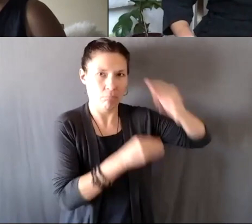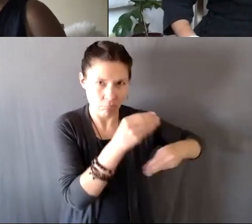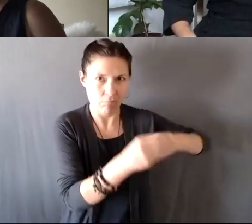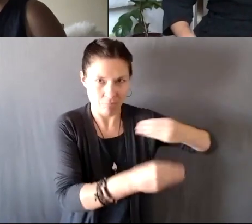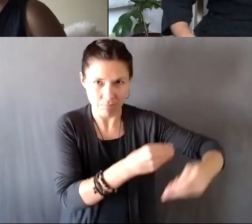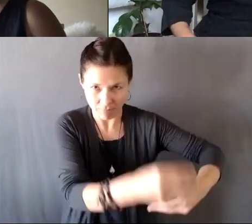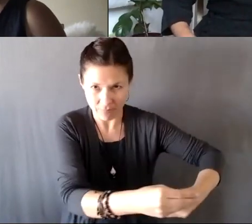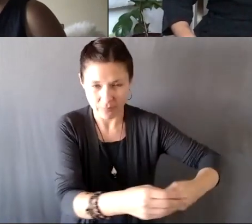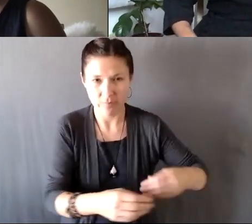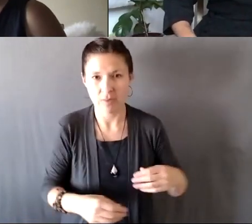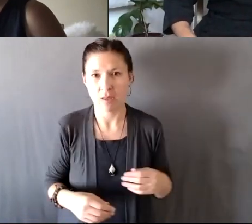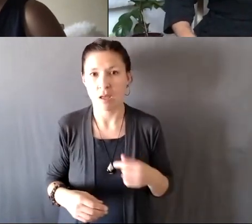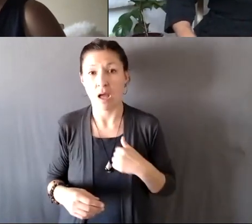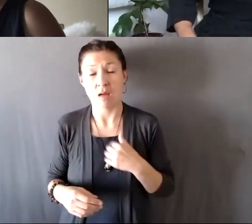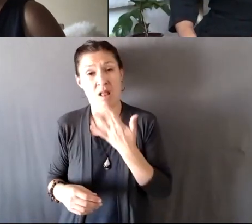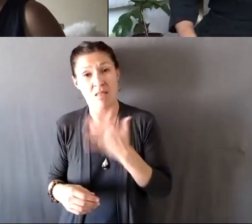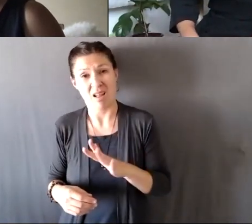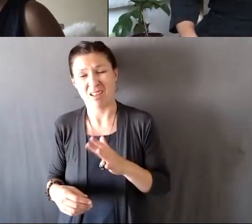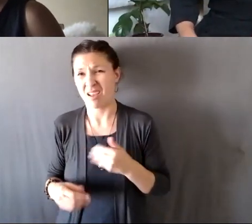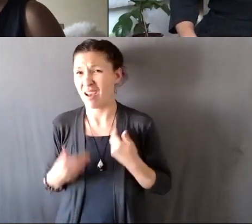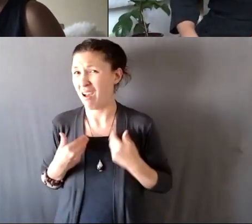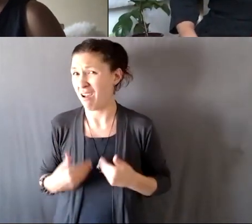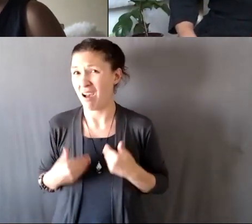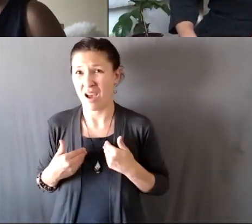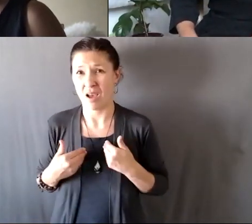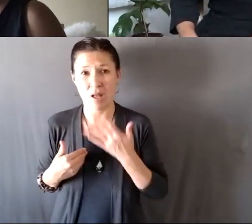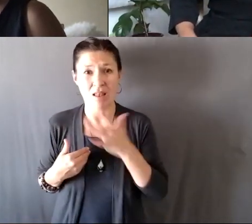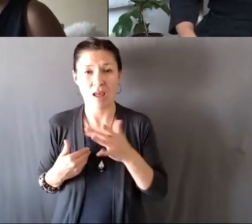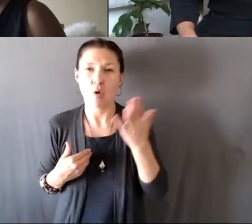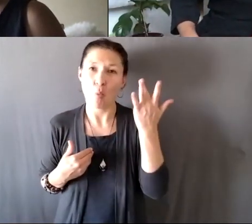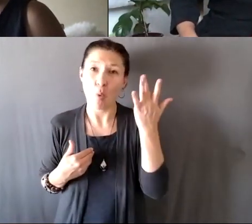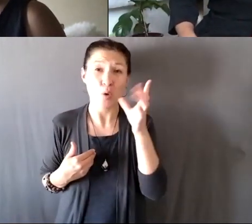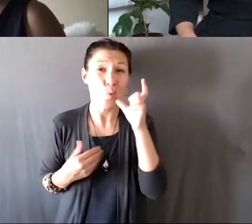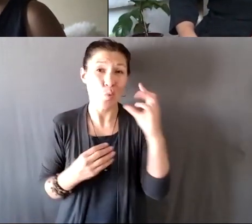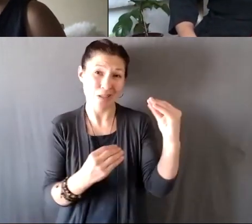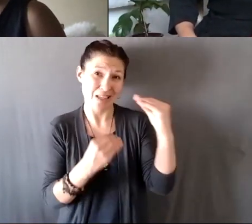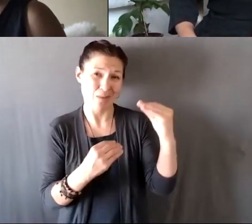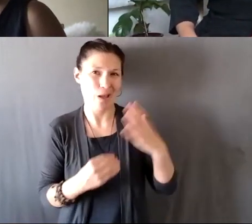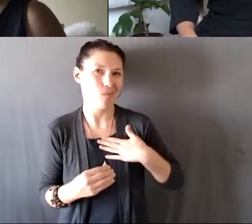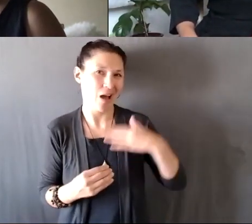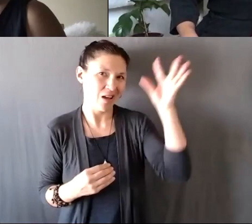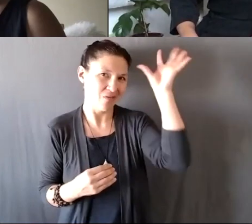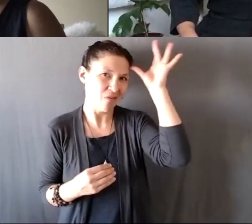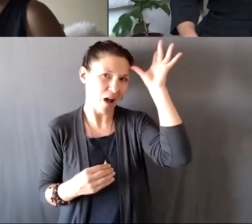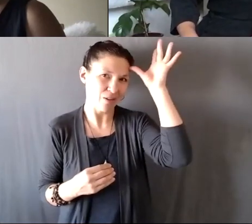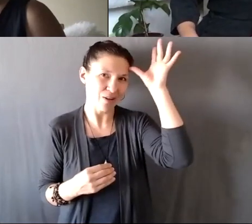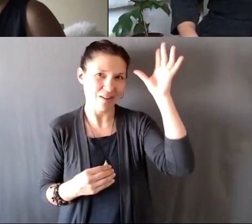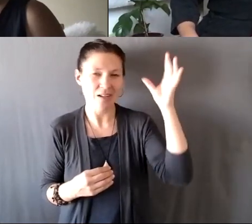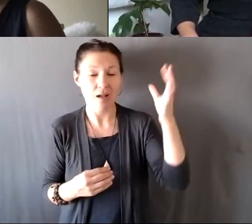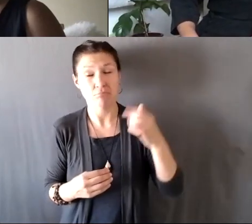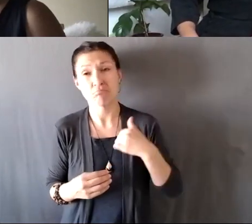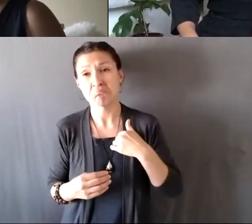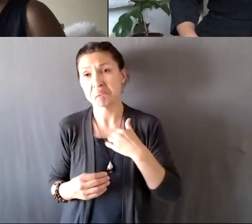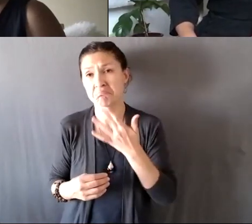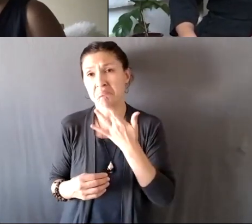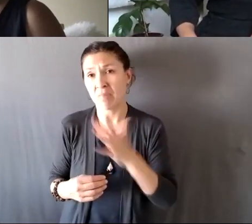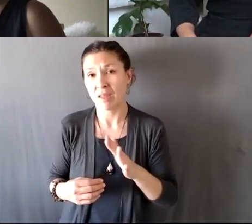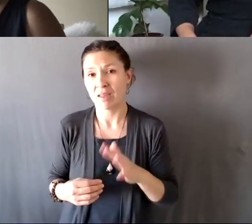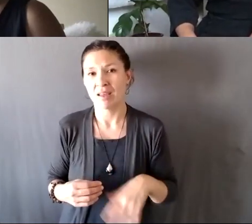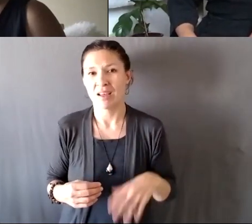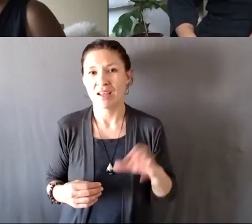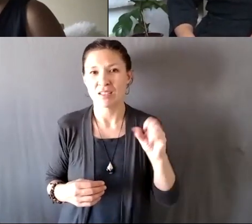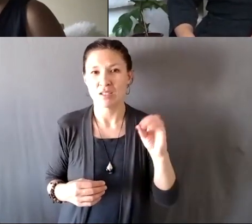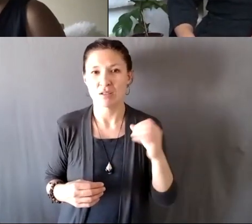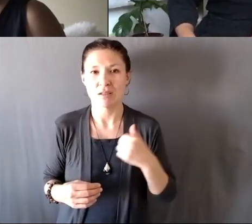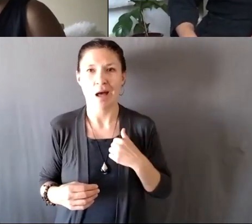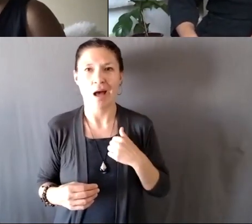my karma and my privilege that my father is my teacher. So I have the audacity to maybe criticize